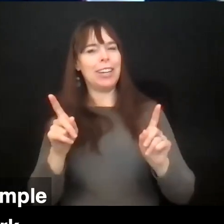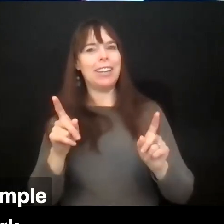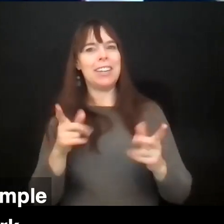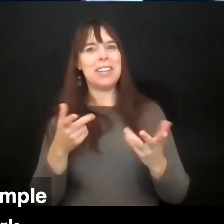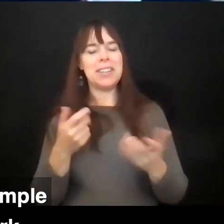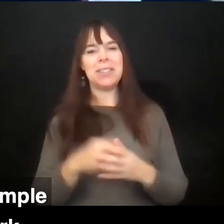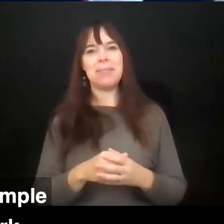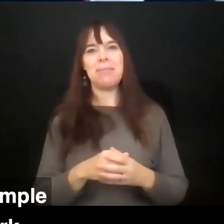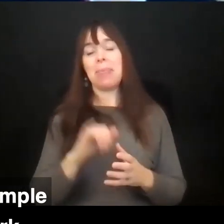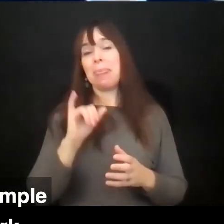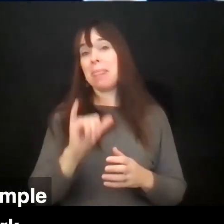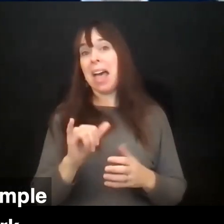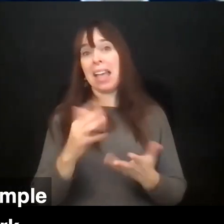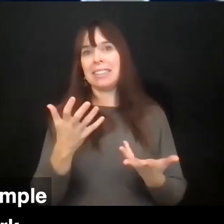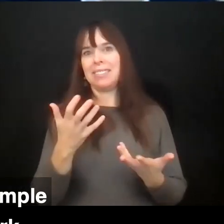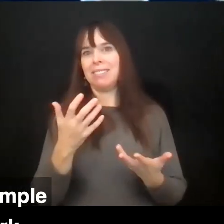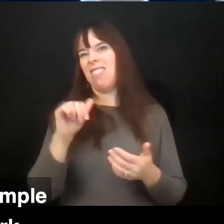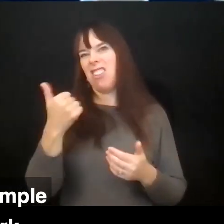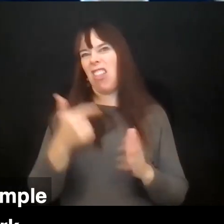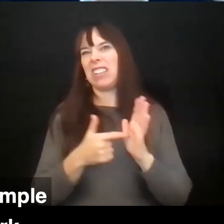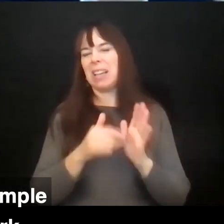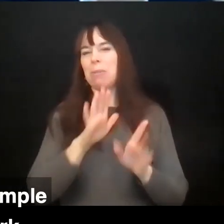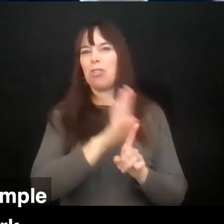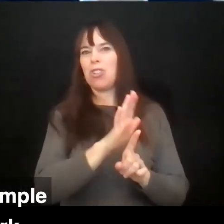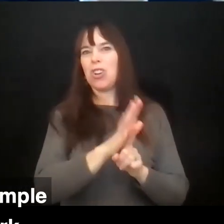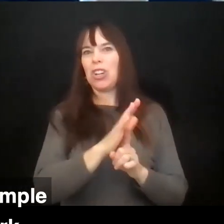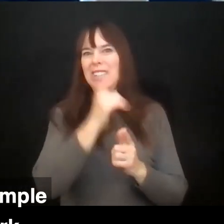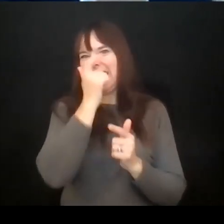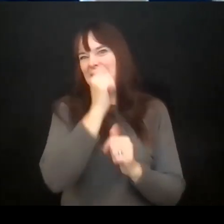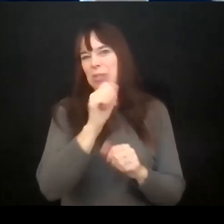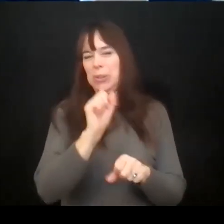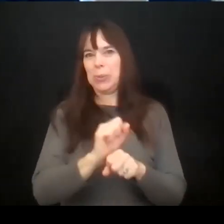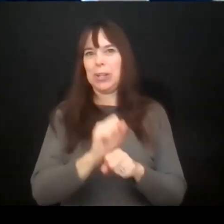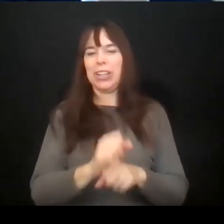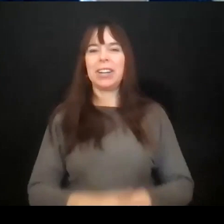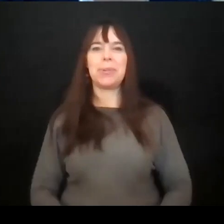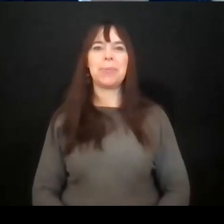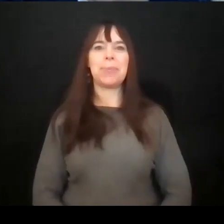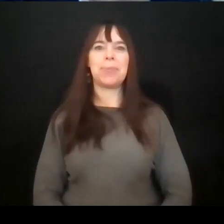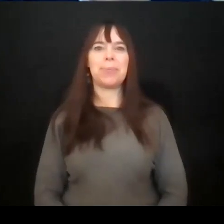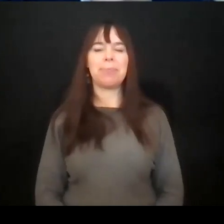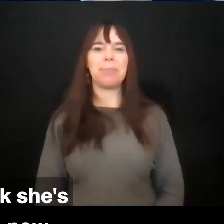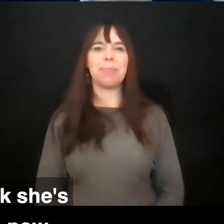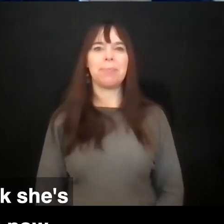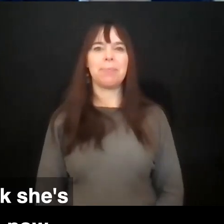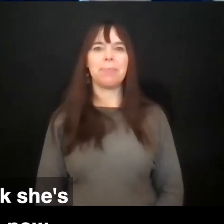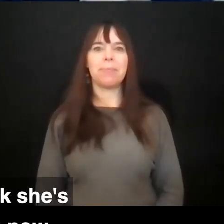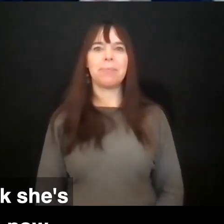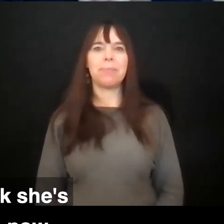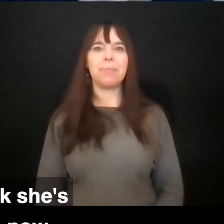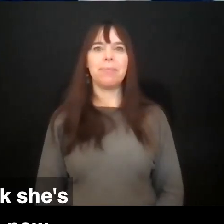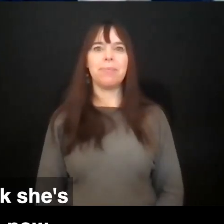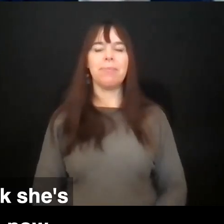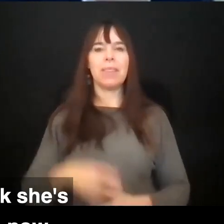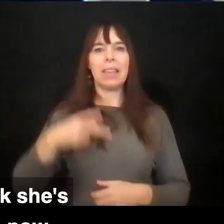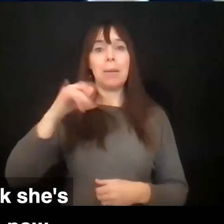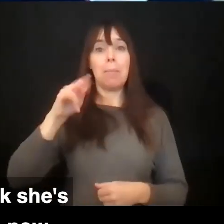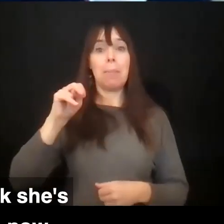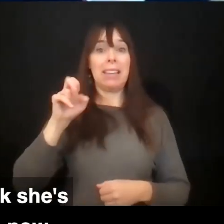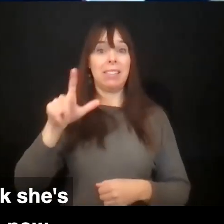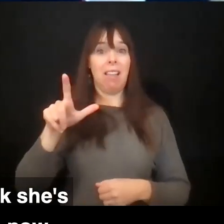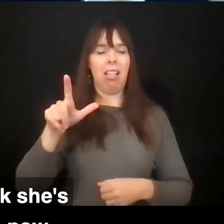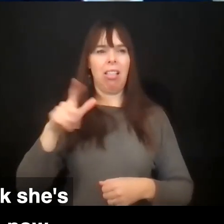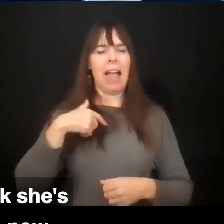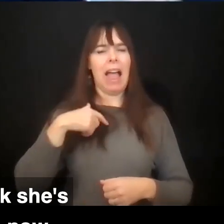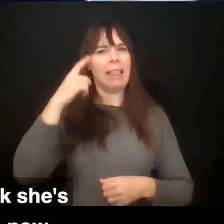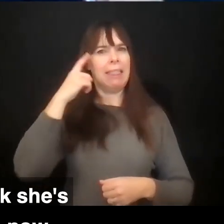is just another example of her interesting work. New slide shows a textured art piece, 1988. Howardina Pindell, I think she's